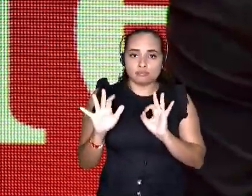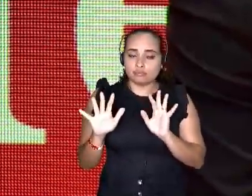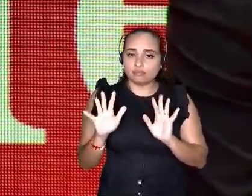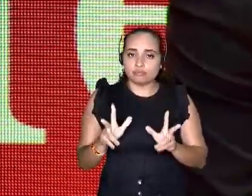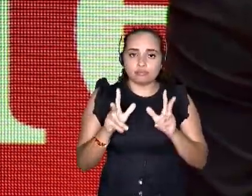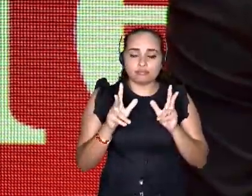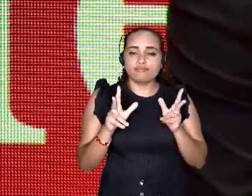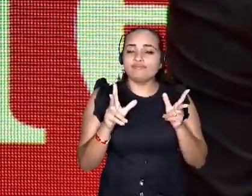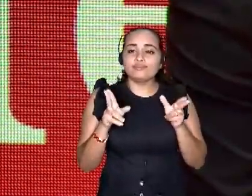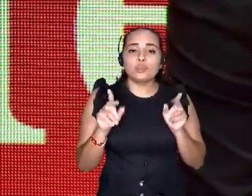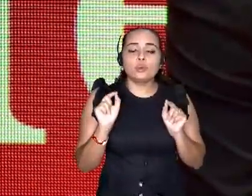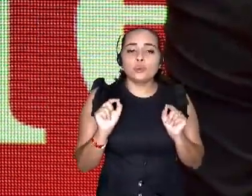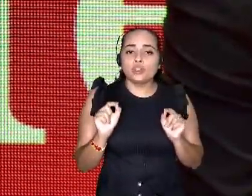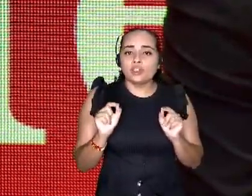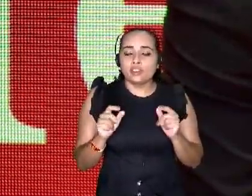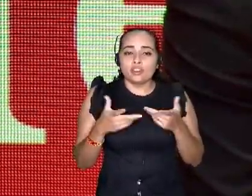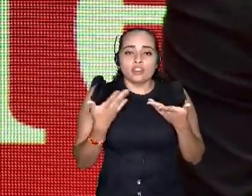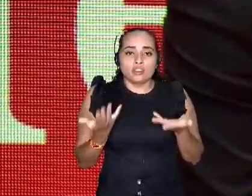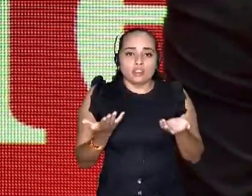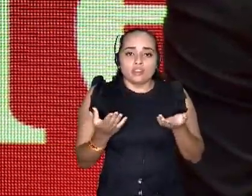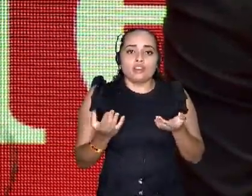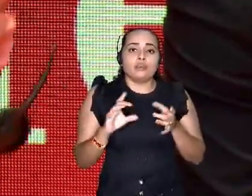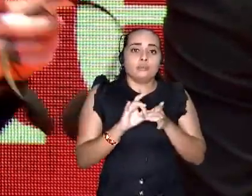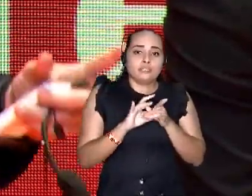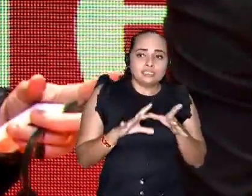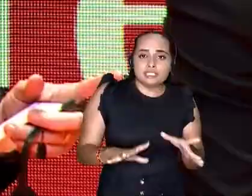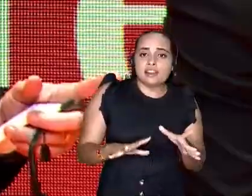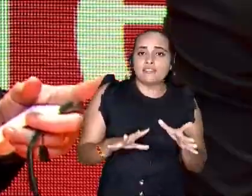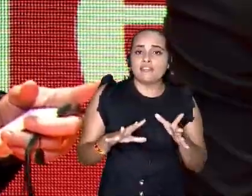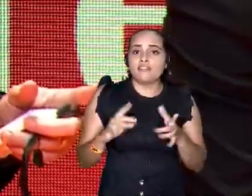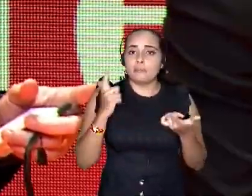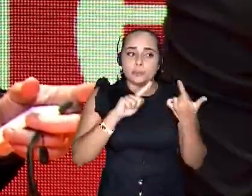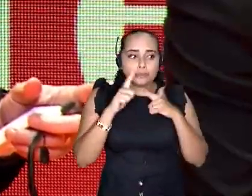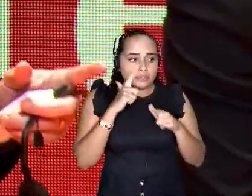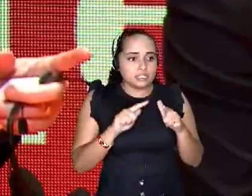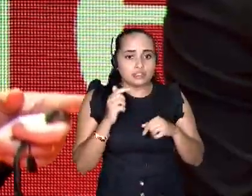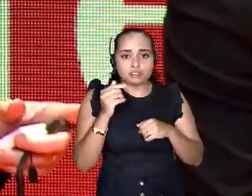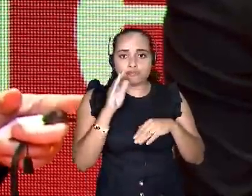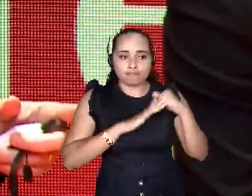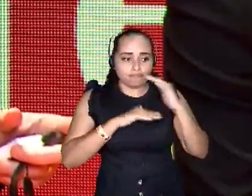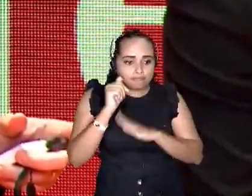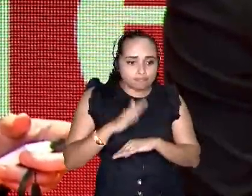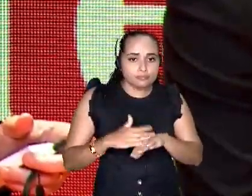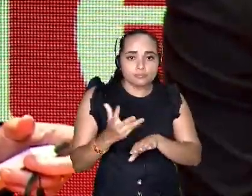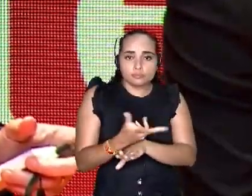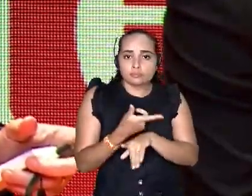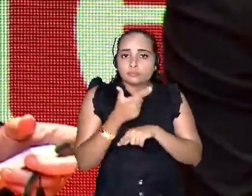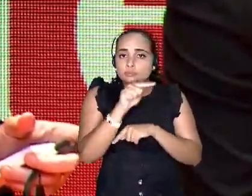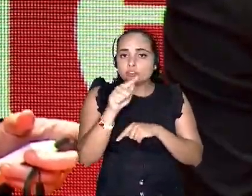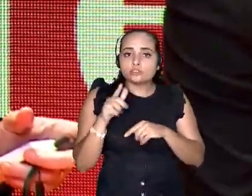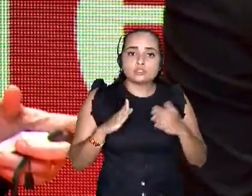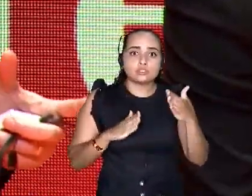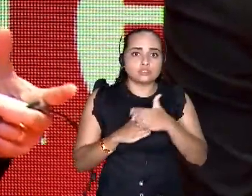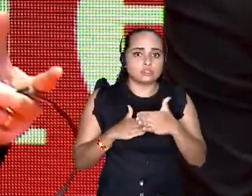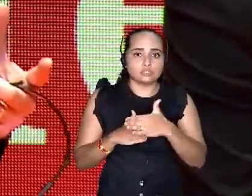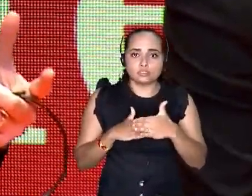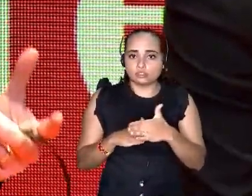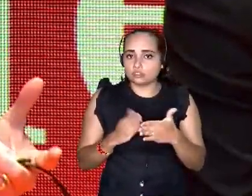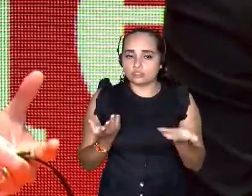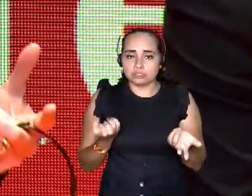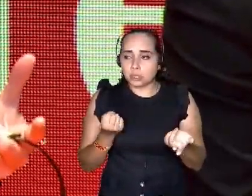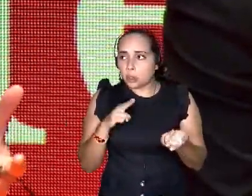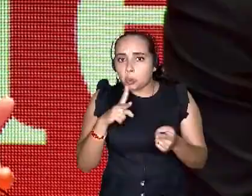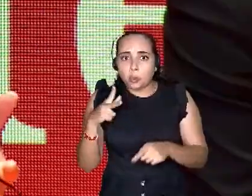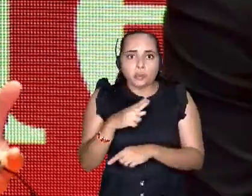of ingenuity and innovation models. So to answer your question, no, there will be no interruption. Because if not